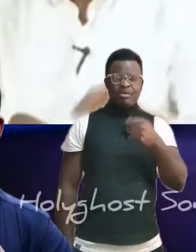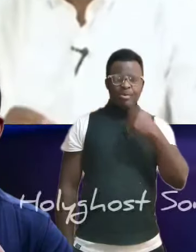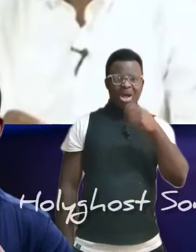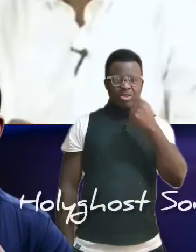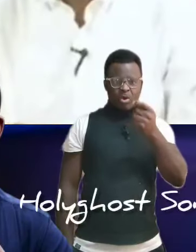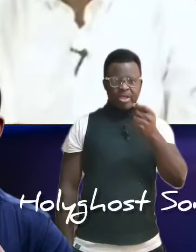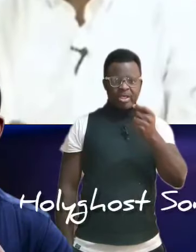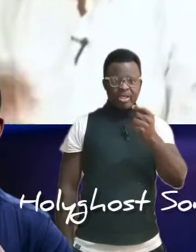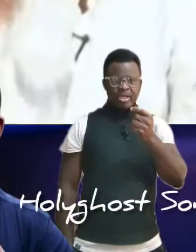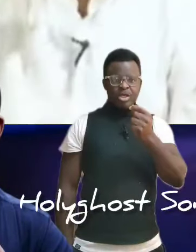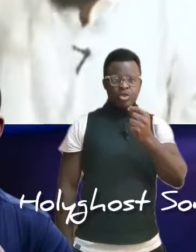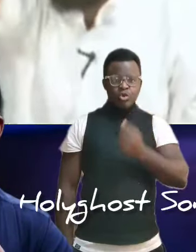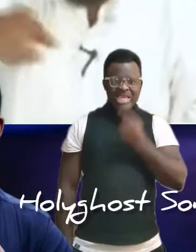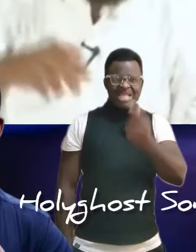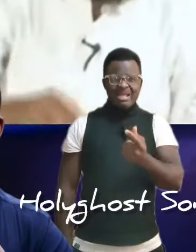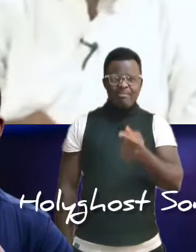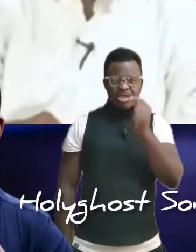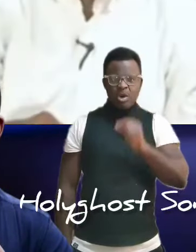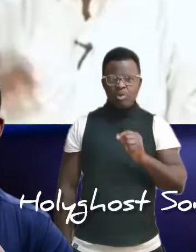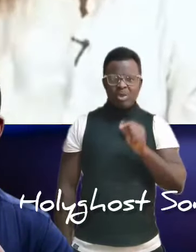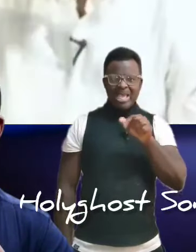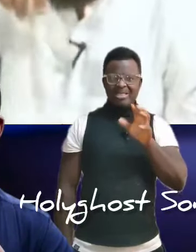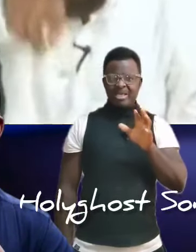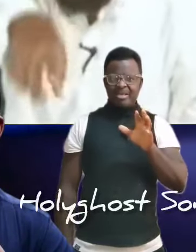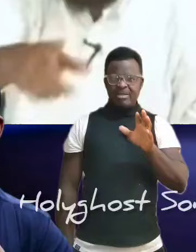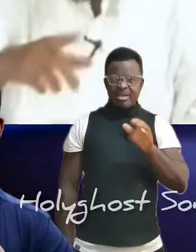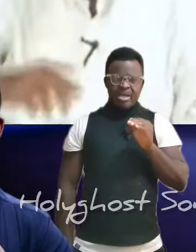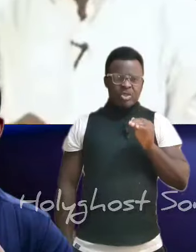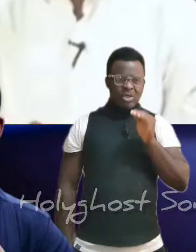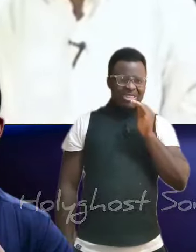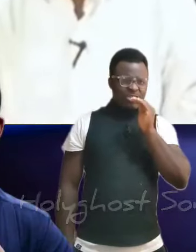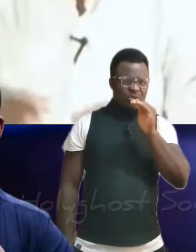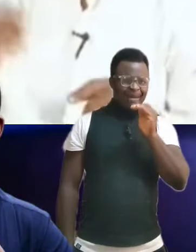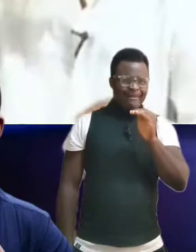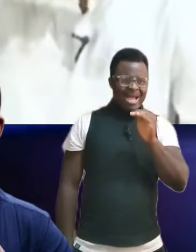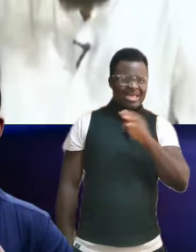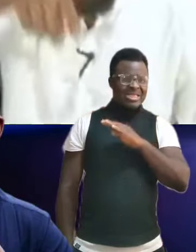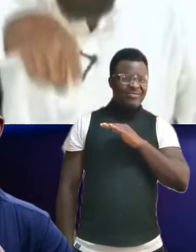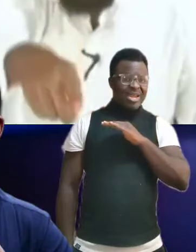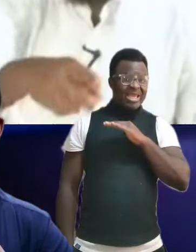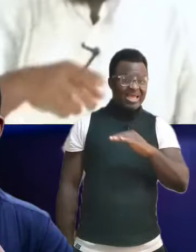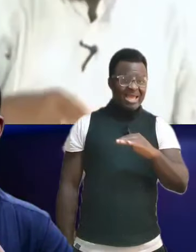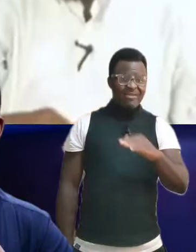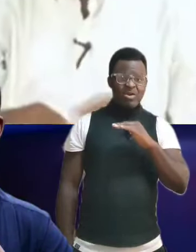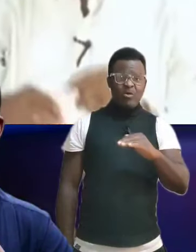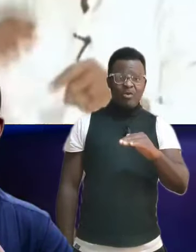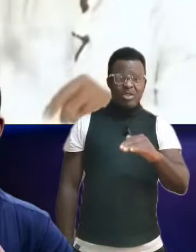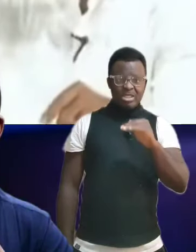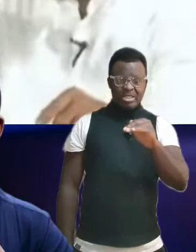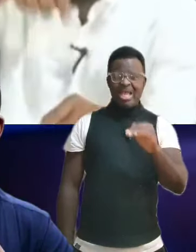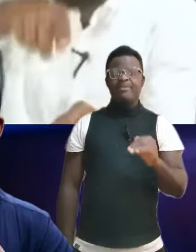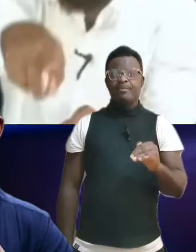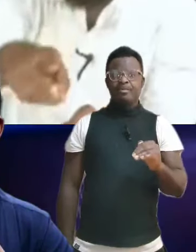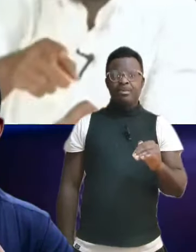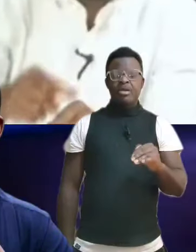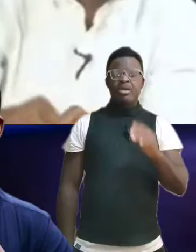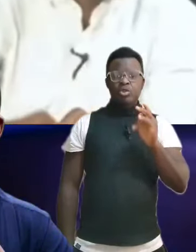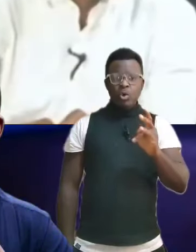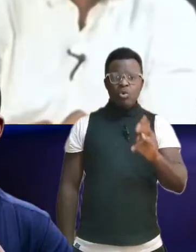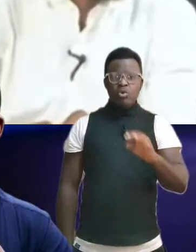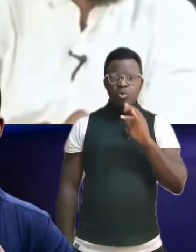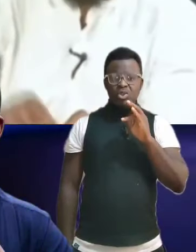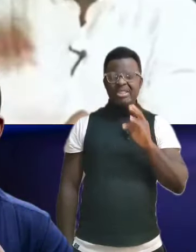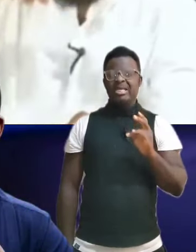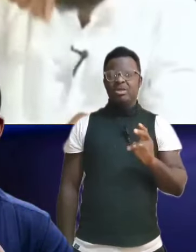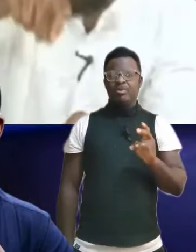of professional conduct forbids a lawyer who is in a matter to be still diving into the arena and be making